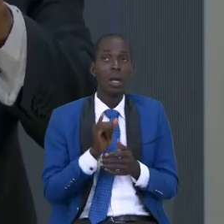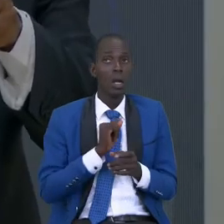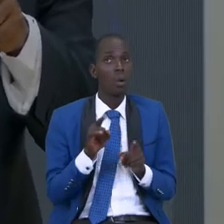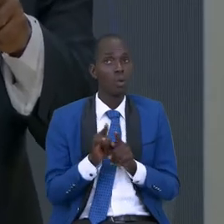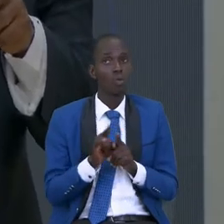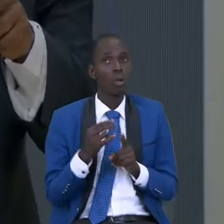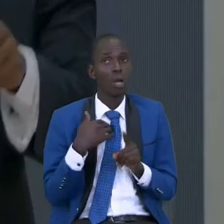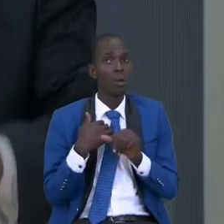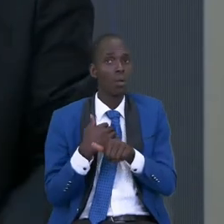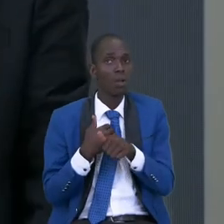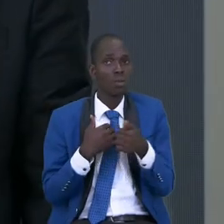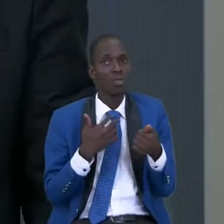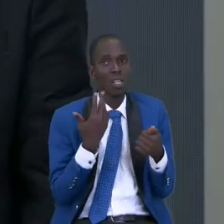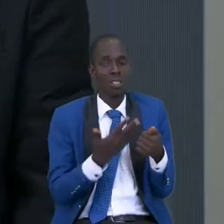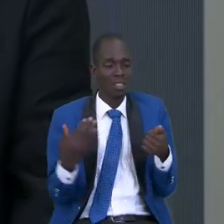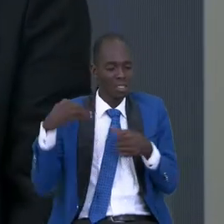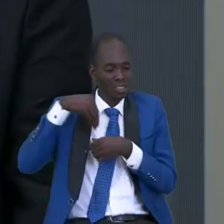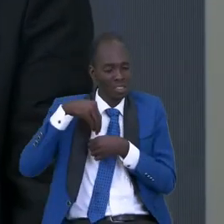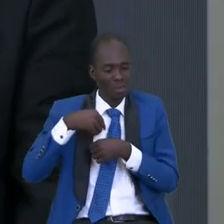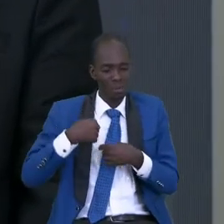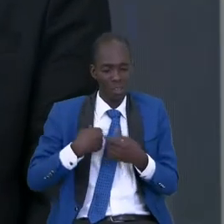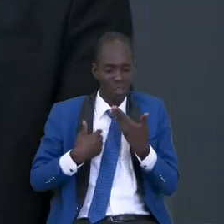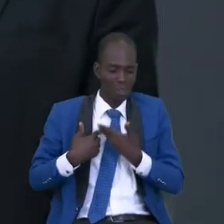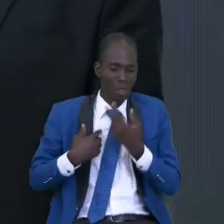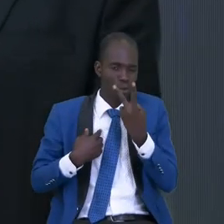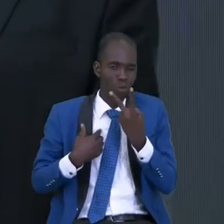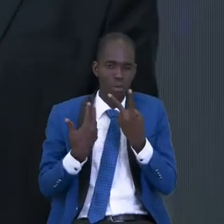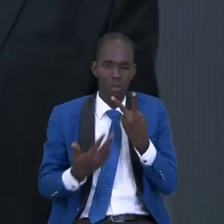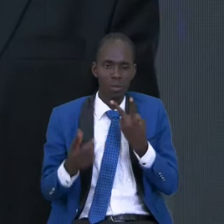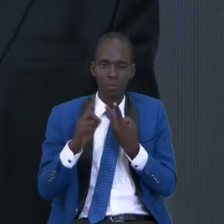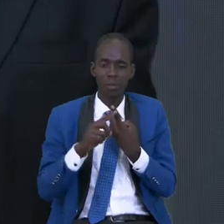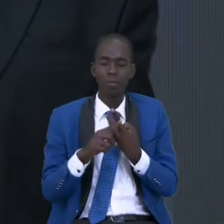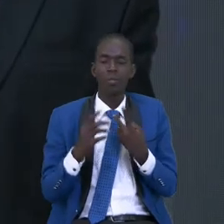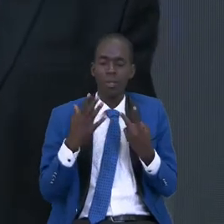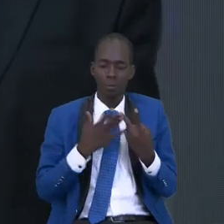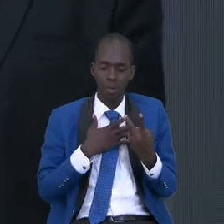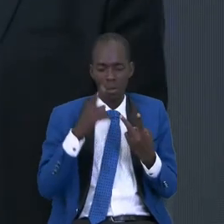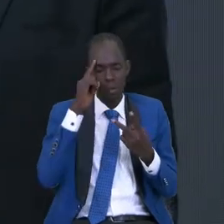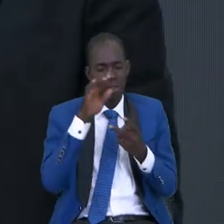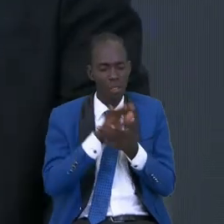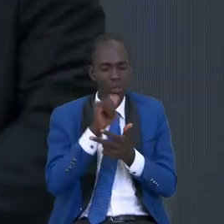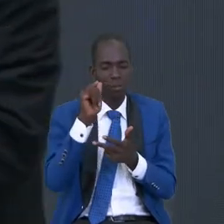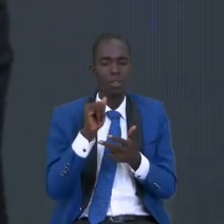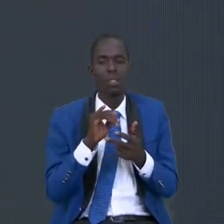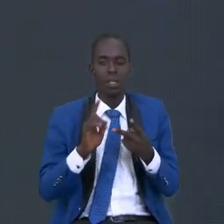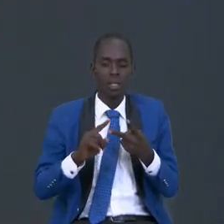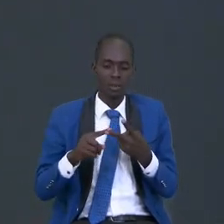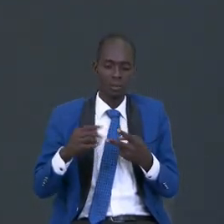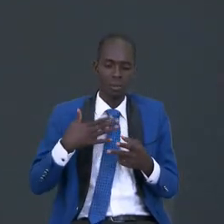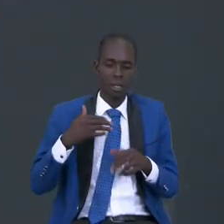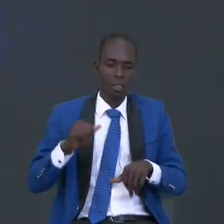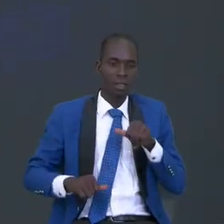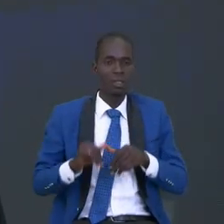another thing inside me here, mine unbelief that I